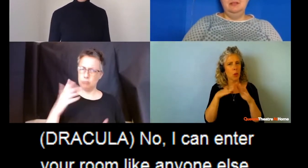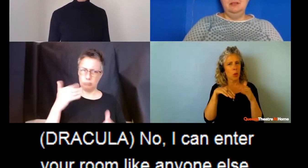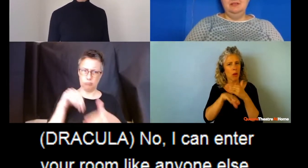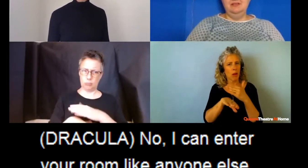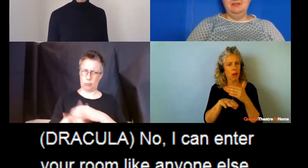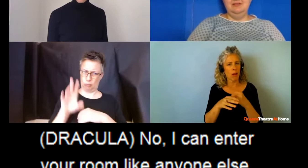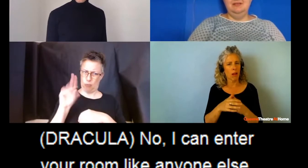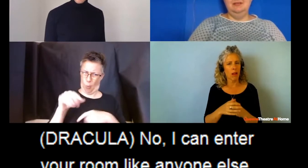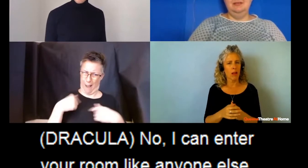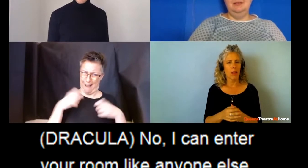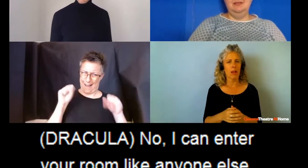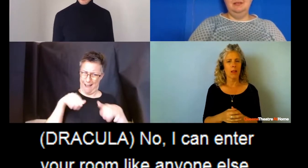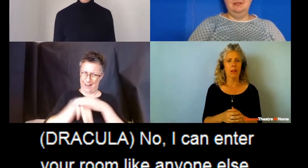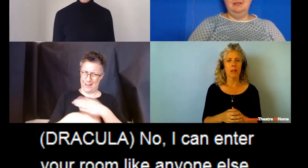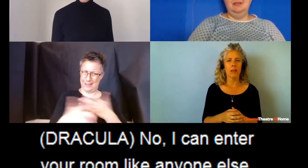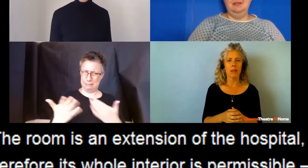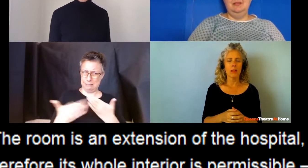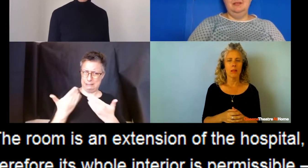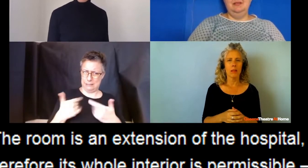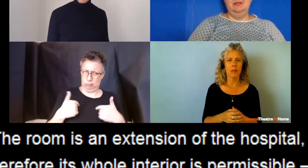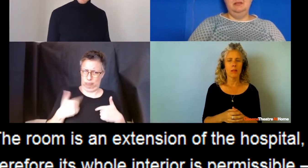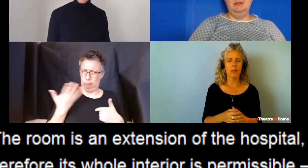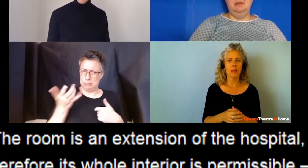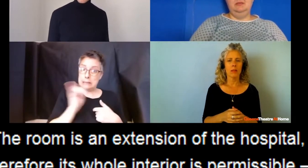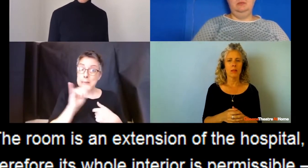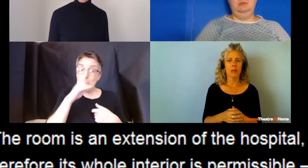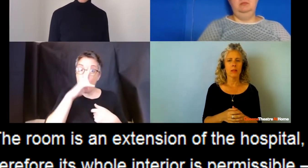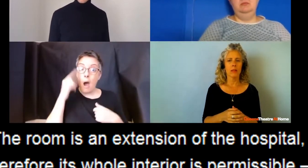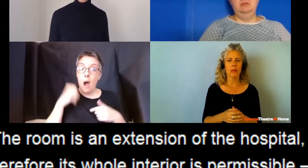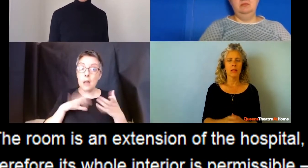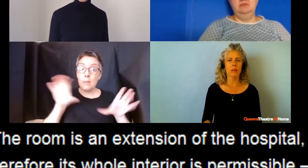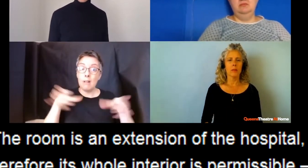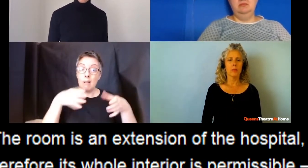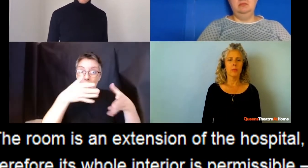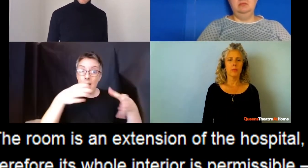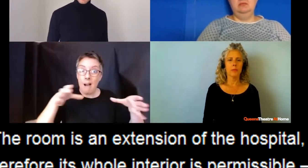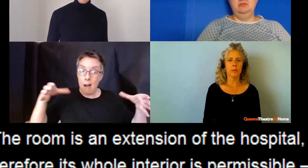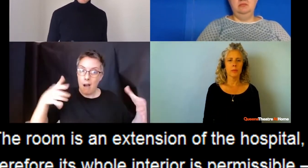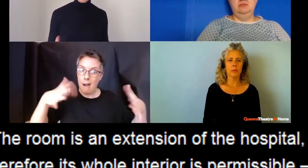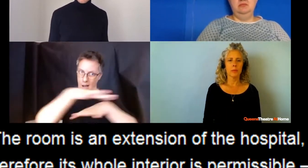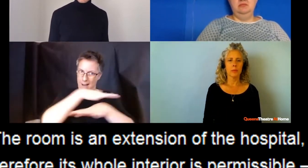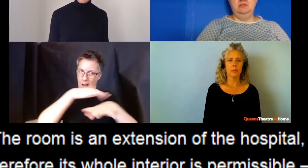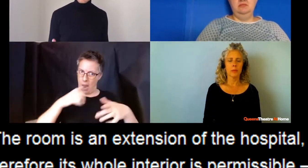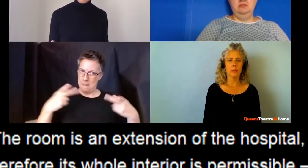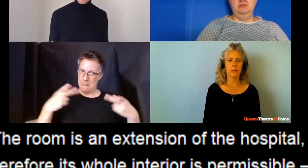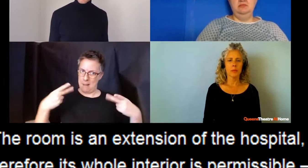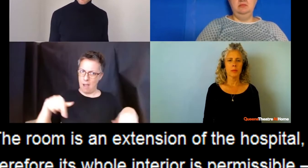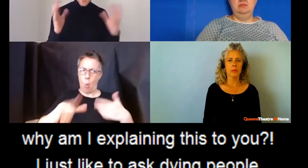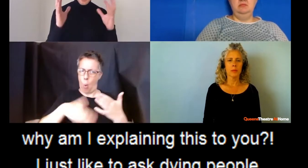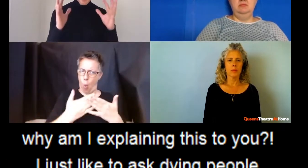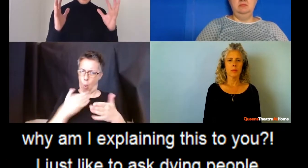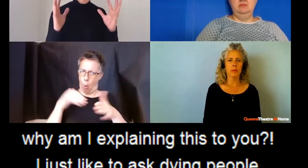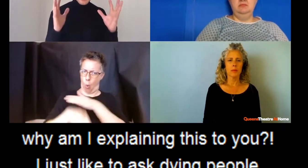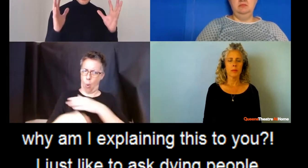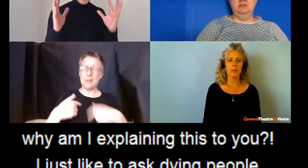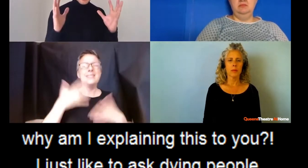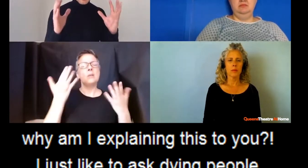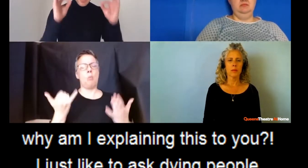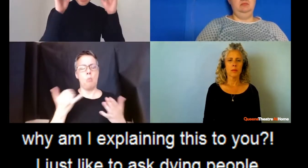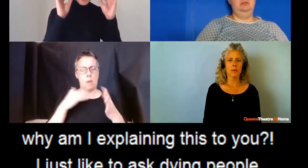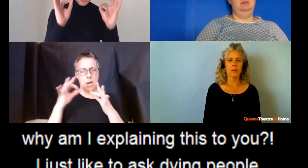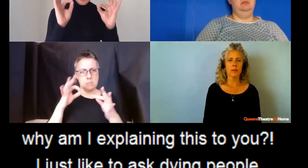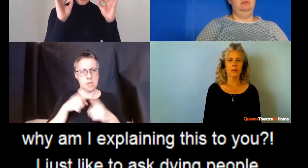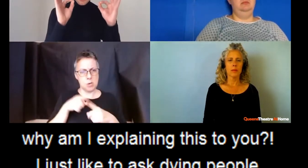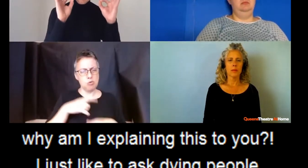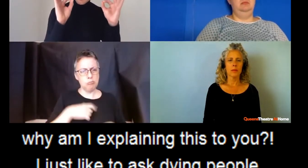I can enter a room like anyone else. The room is an extension of the hospital, therefore its whole interior is permissible. Why am I explaining this to